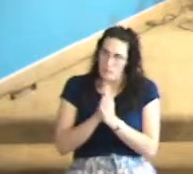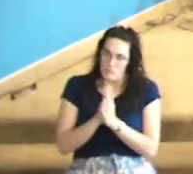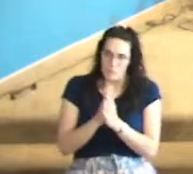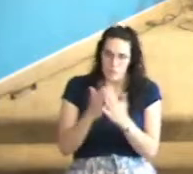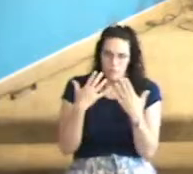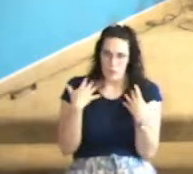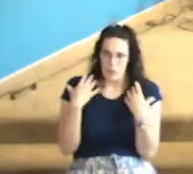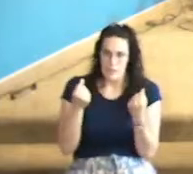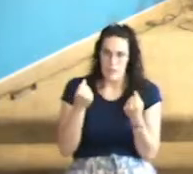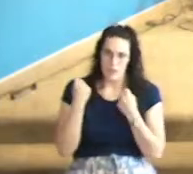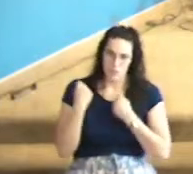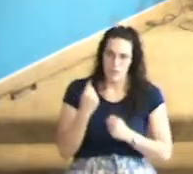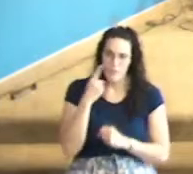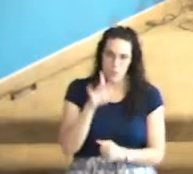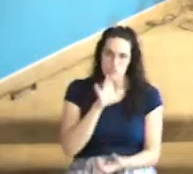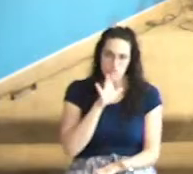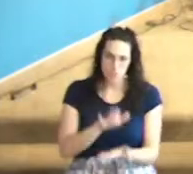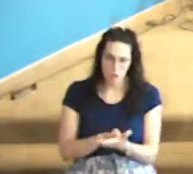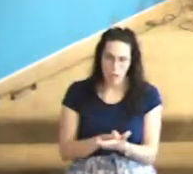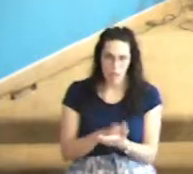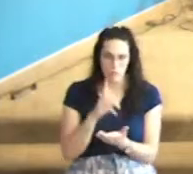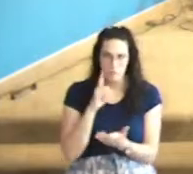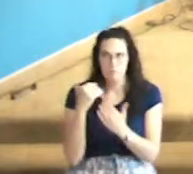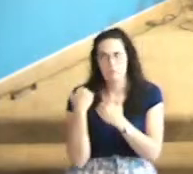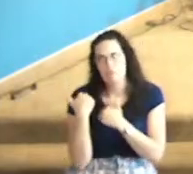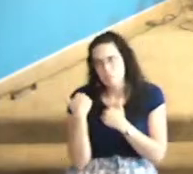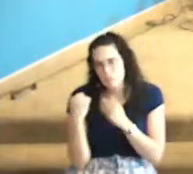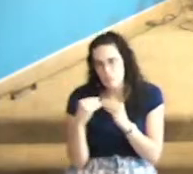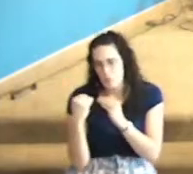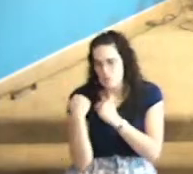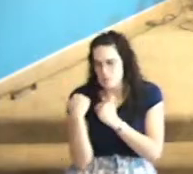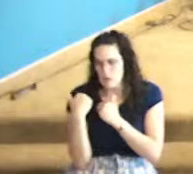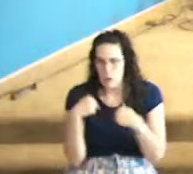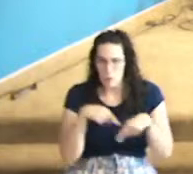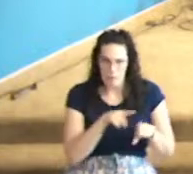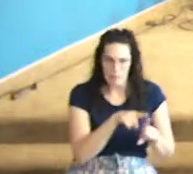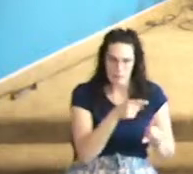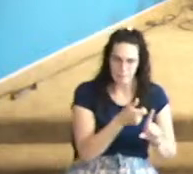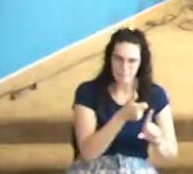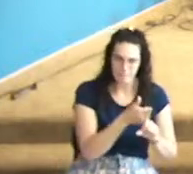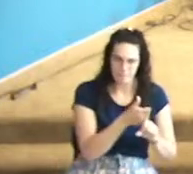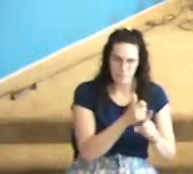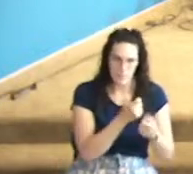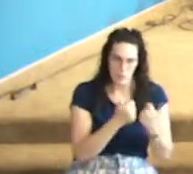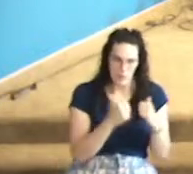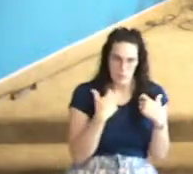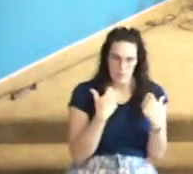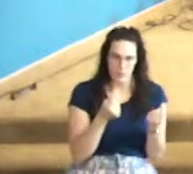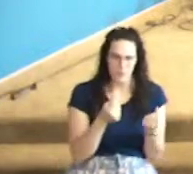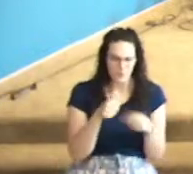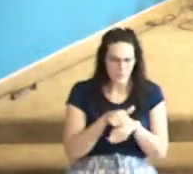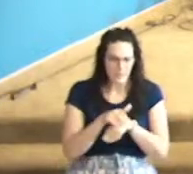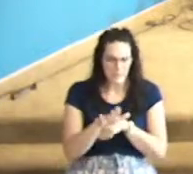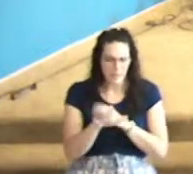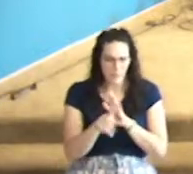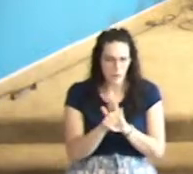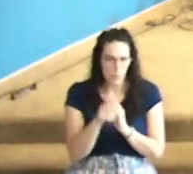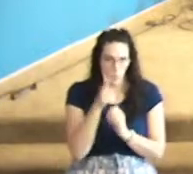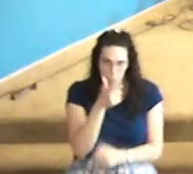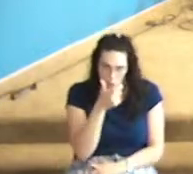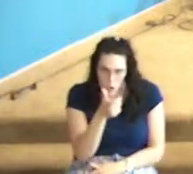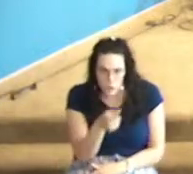wife, Lauren, as she shoulders the load while he hopefully gets healthy. And they have sent a video that we'll watch, and you'll